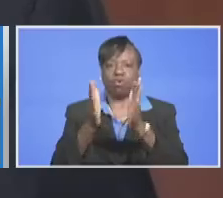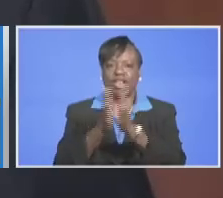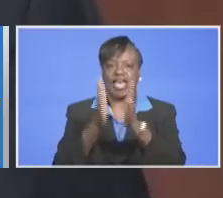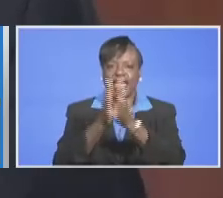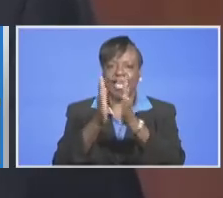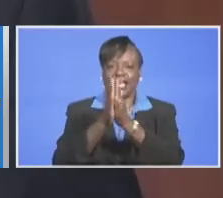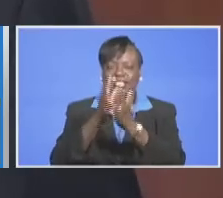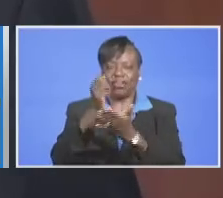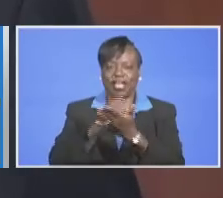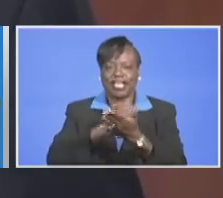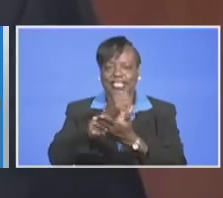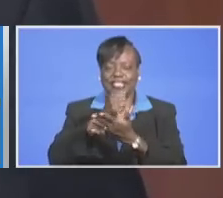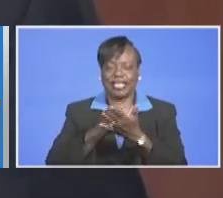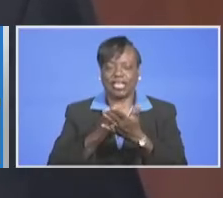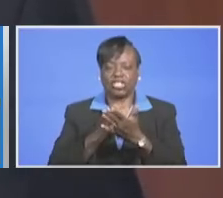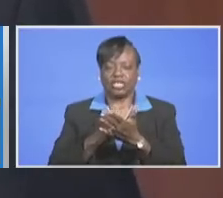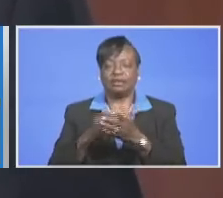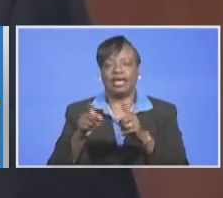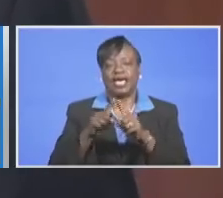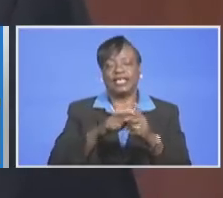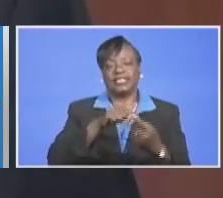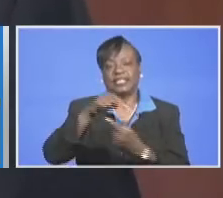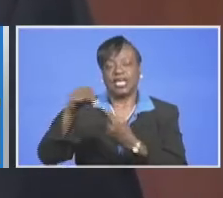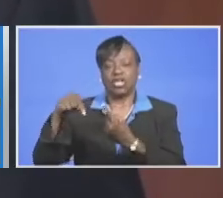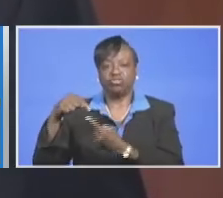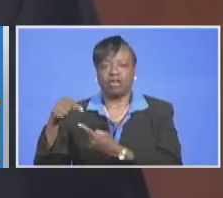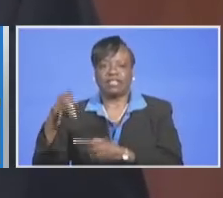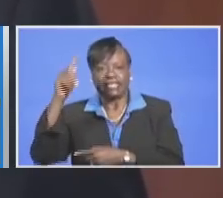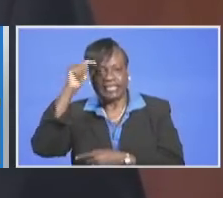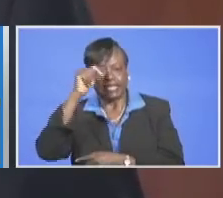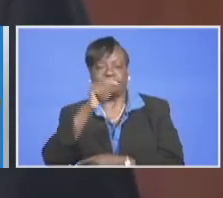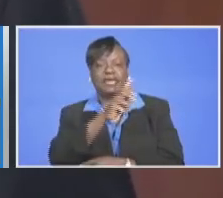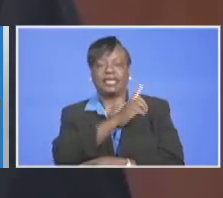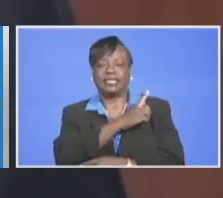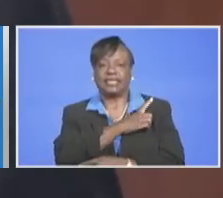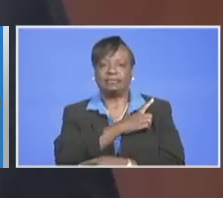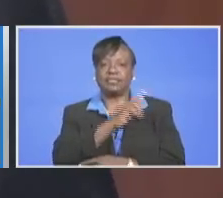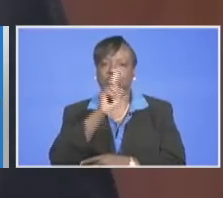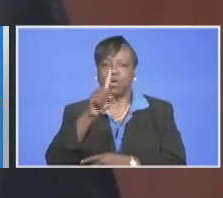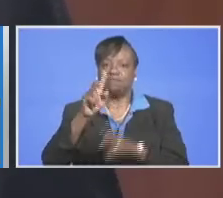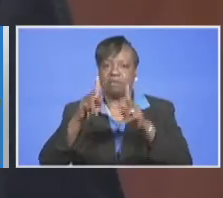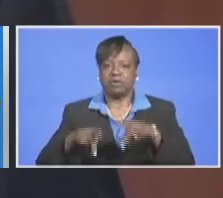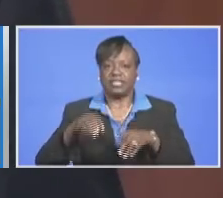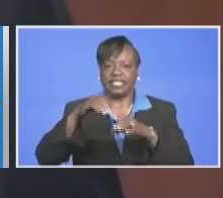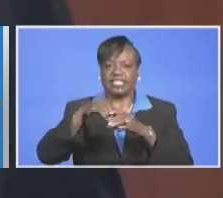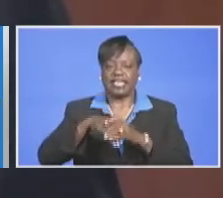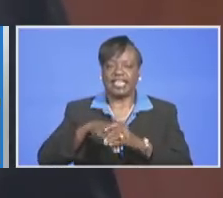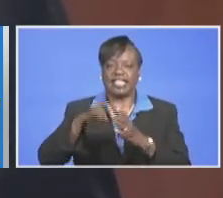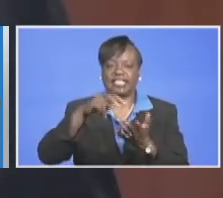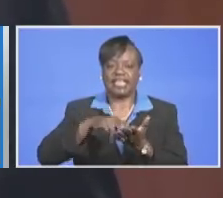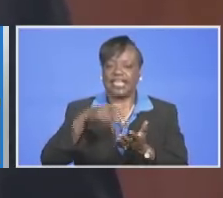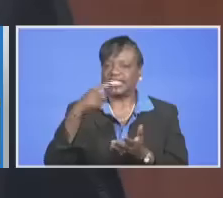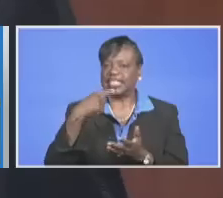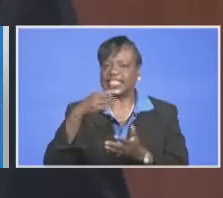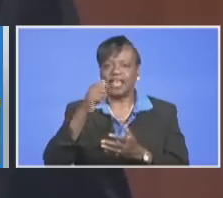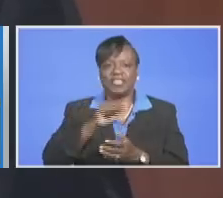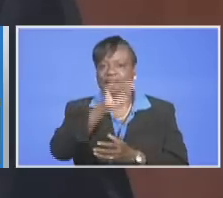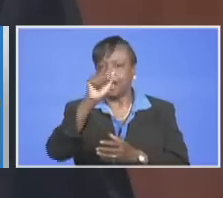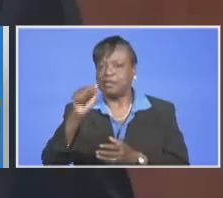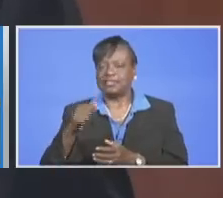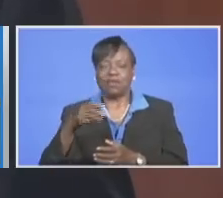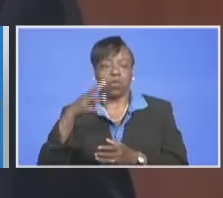3 tie in Costa Rica a few weeks back. Tim Dames was one of the fans in the stands, and he said the atmosphere